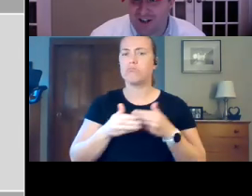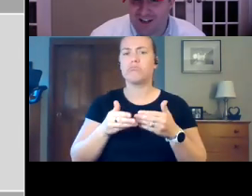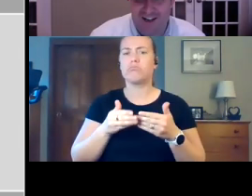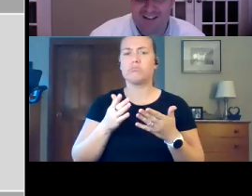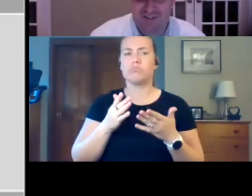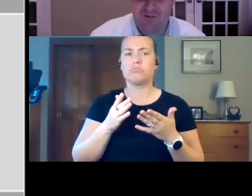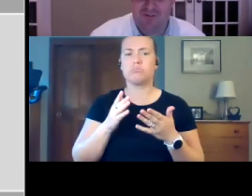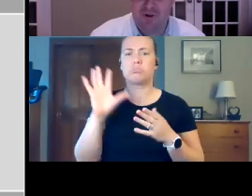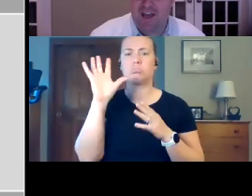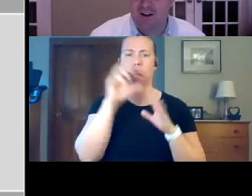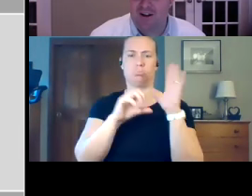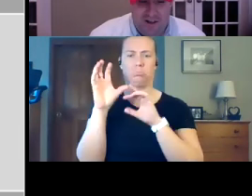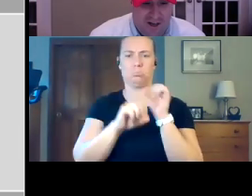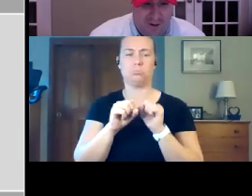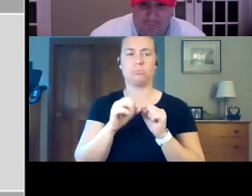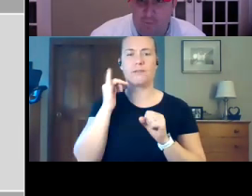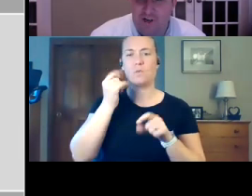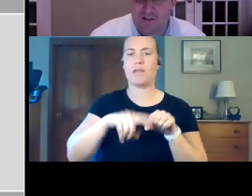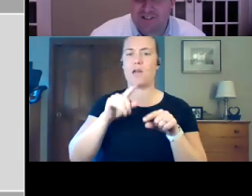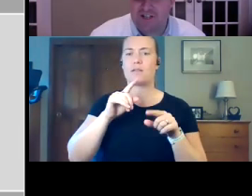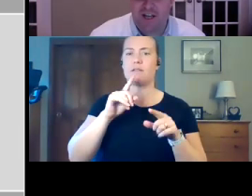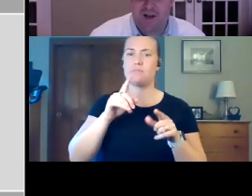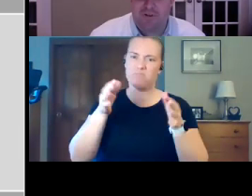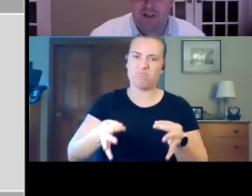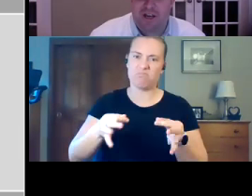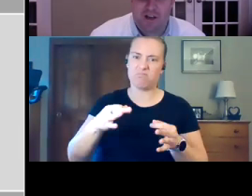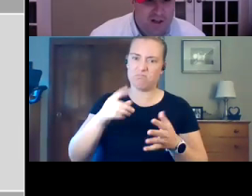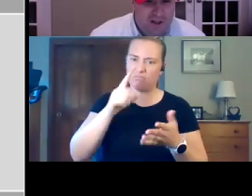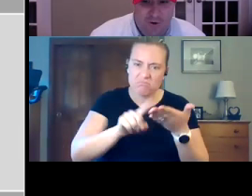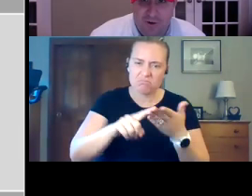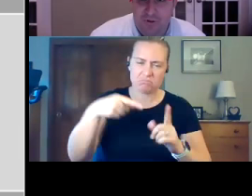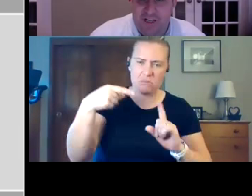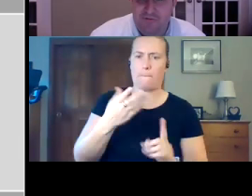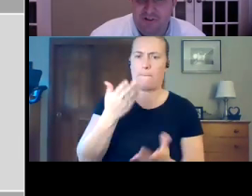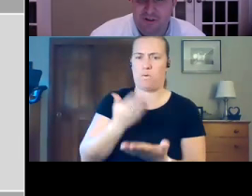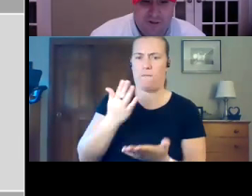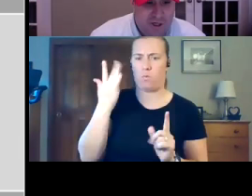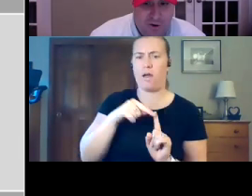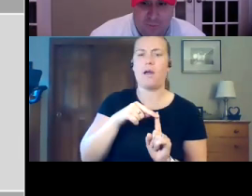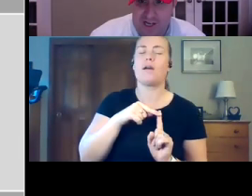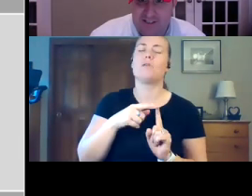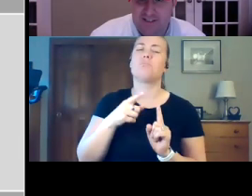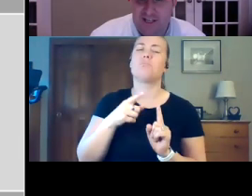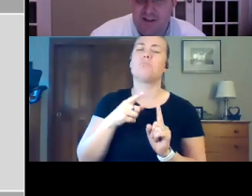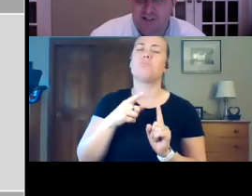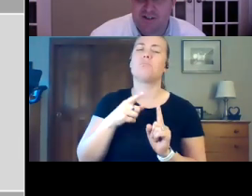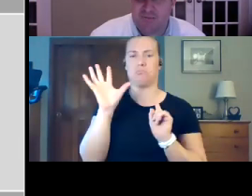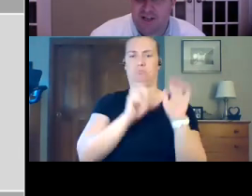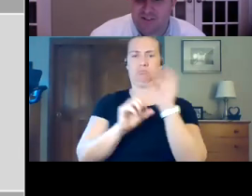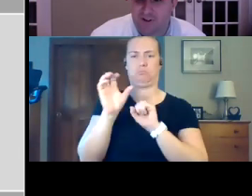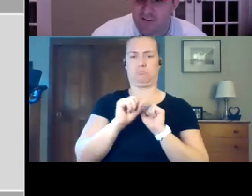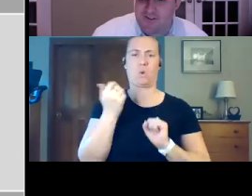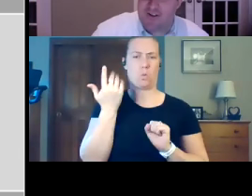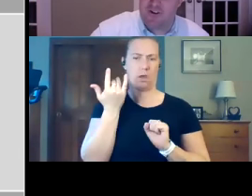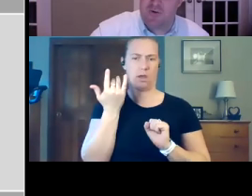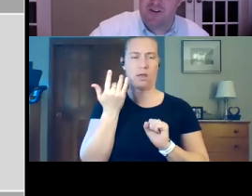conjecture. So even if you can't rigorously study it within your implementation research or practice, I think it's good to